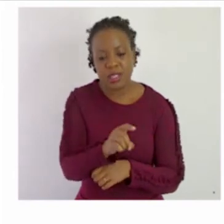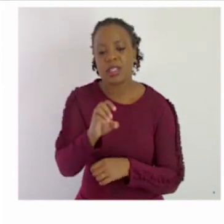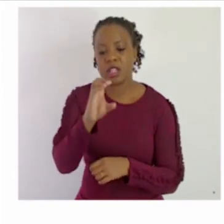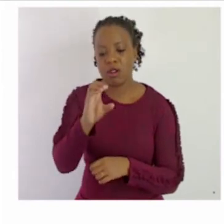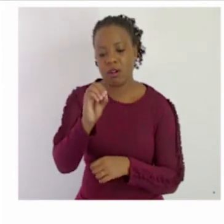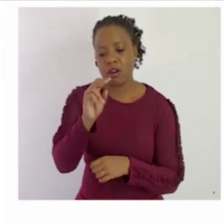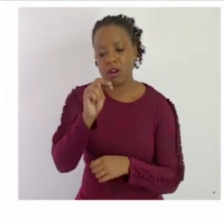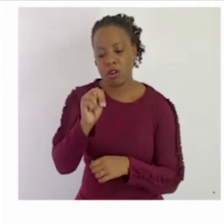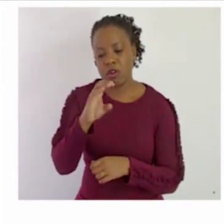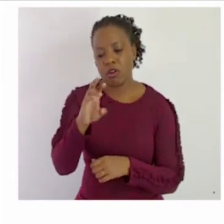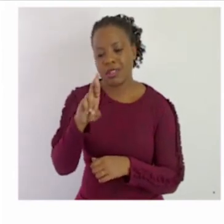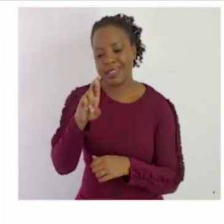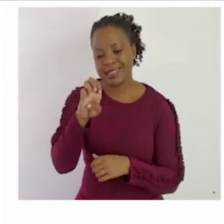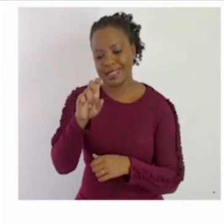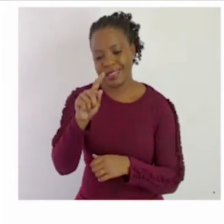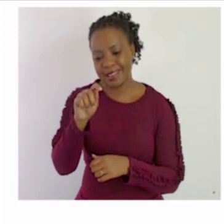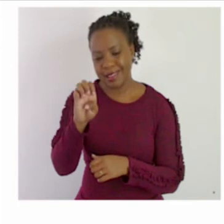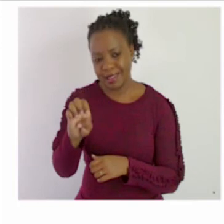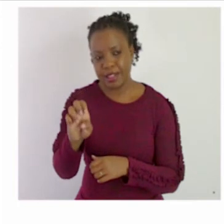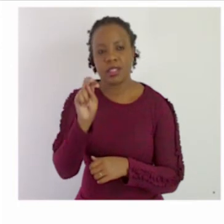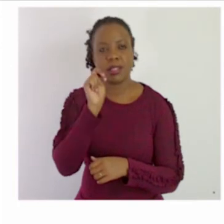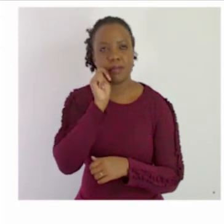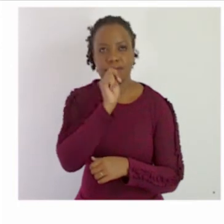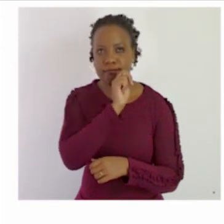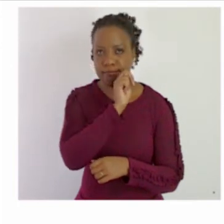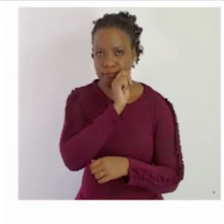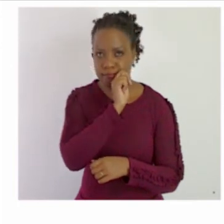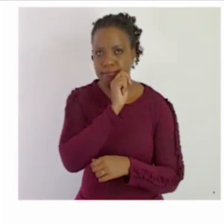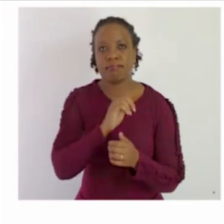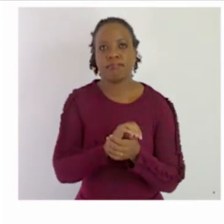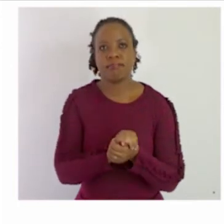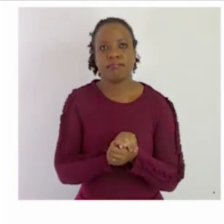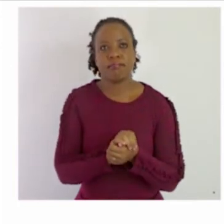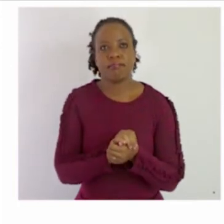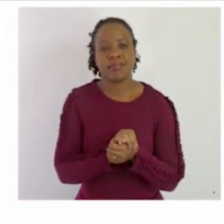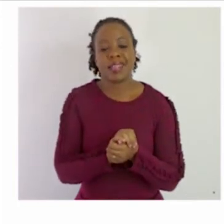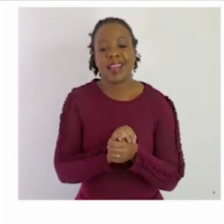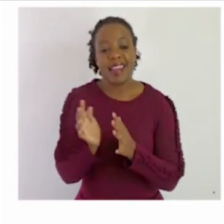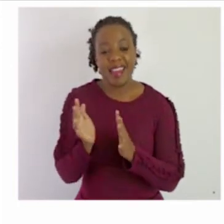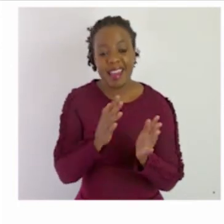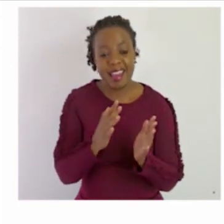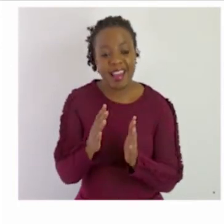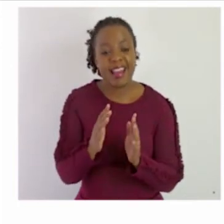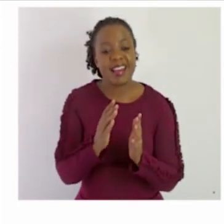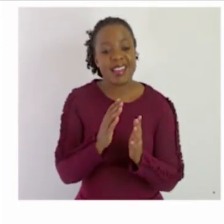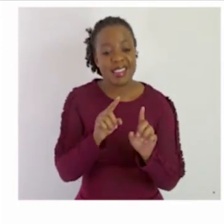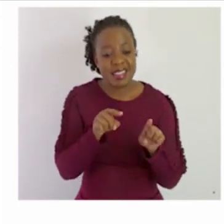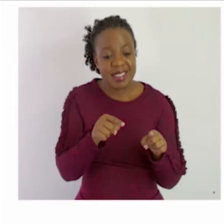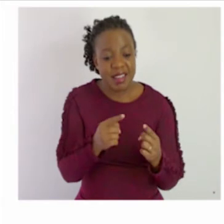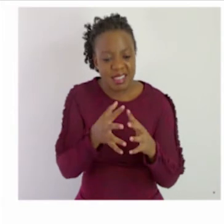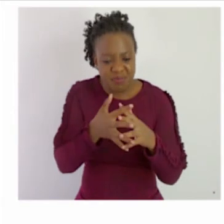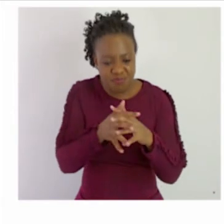emotion. It is not a feeling or a quality. It is a substance, a mixture of